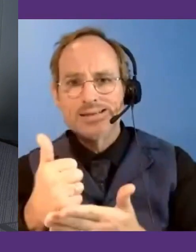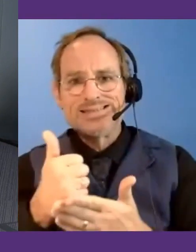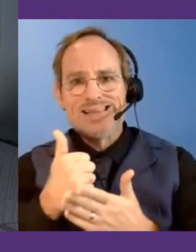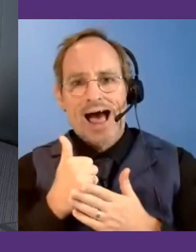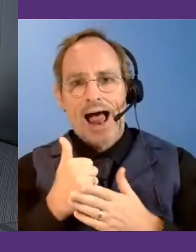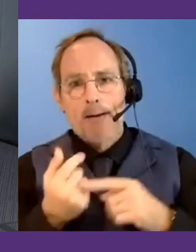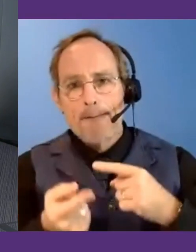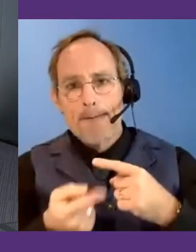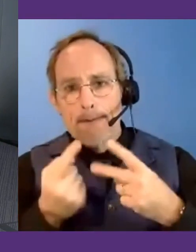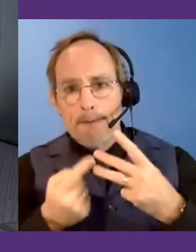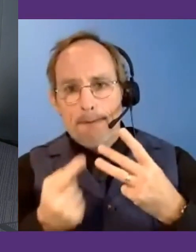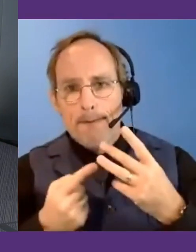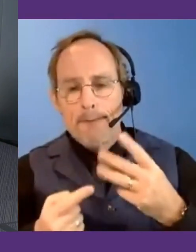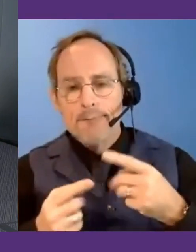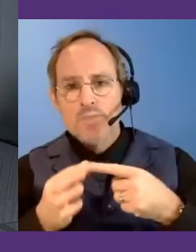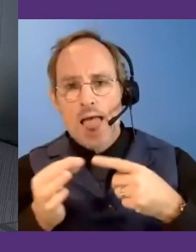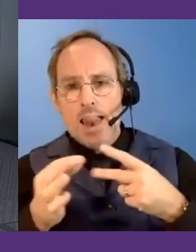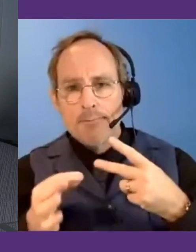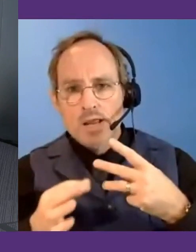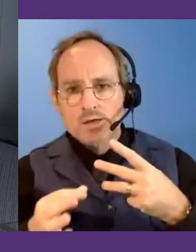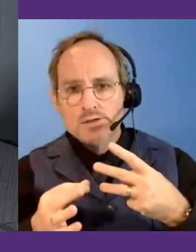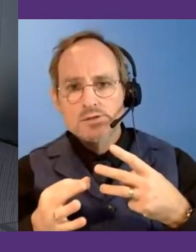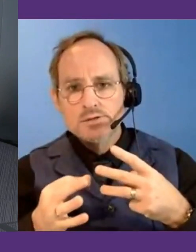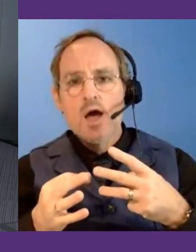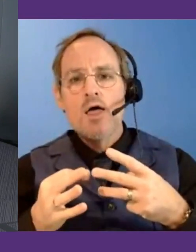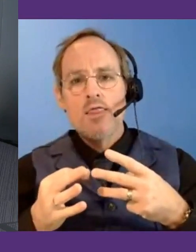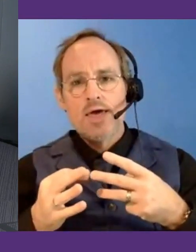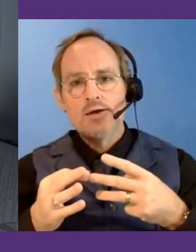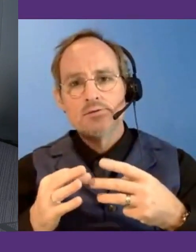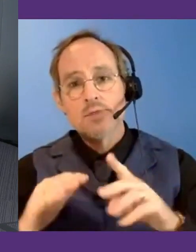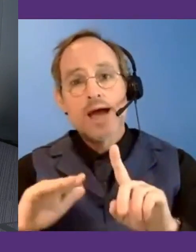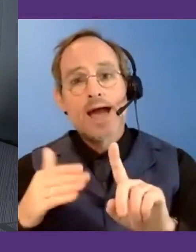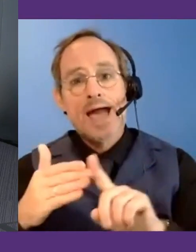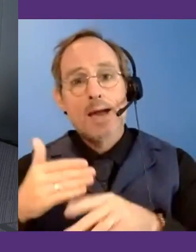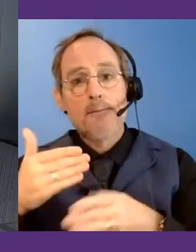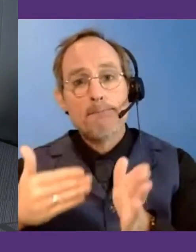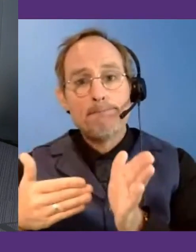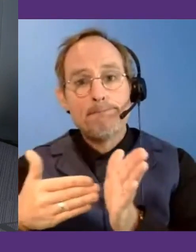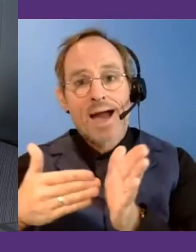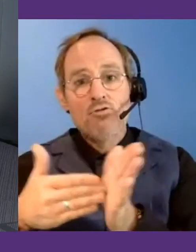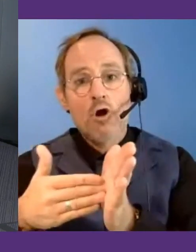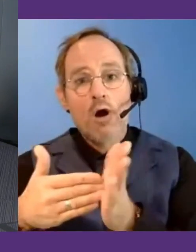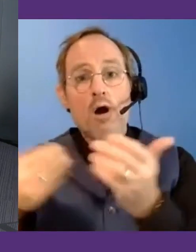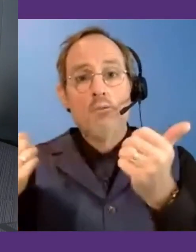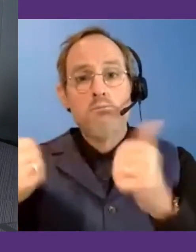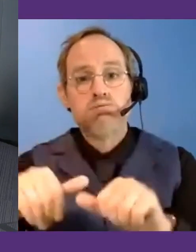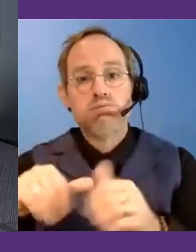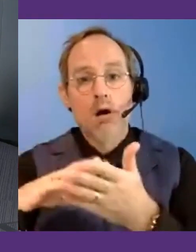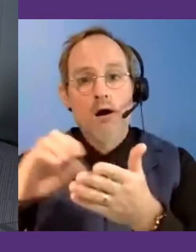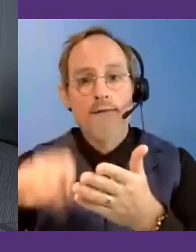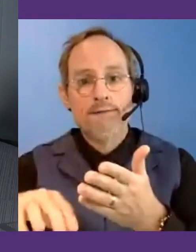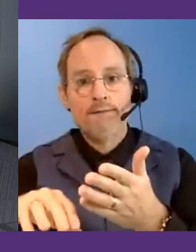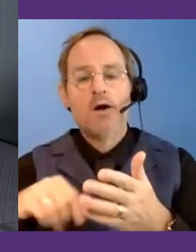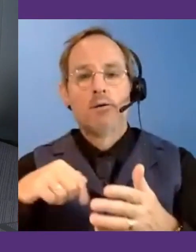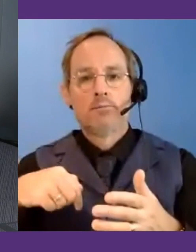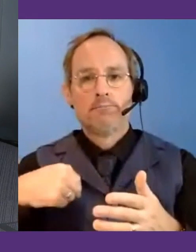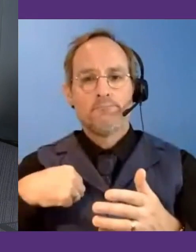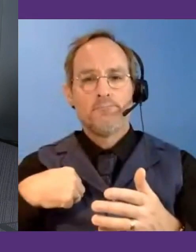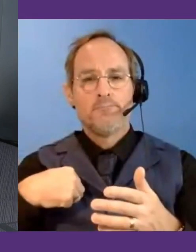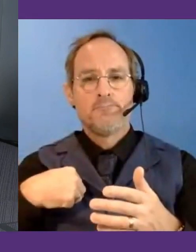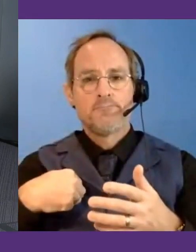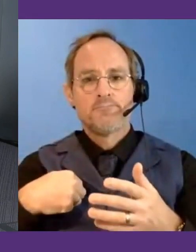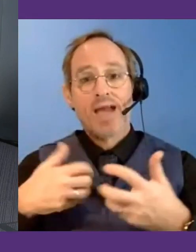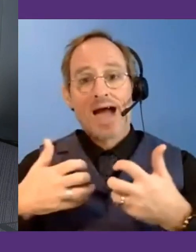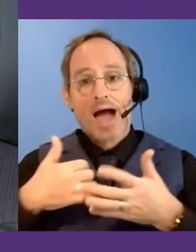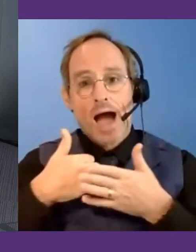elements and take those barriers away, and we can do our bit, which is the device. And it's